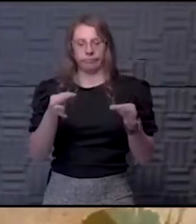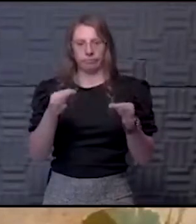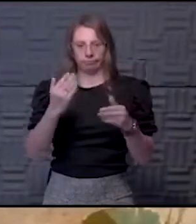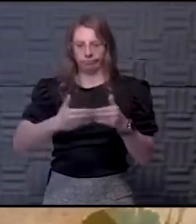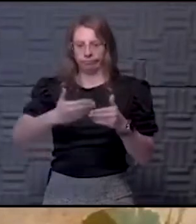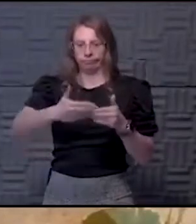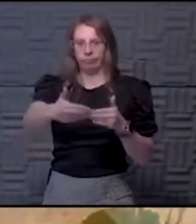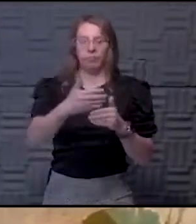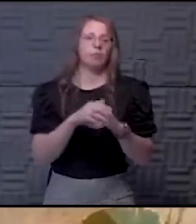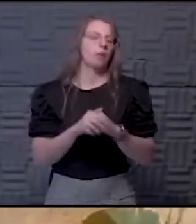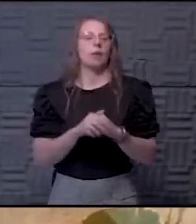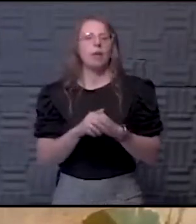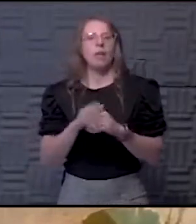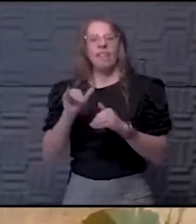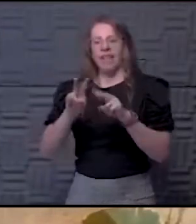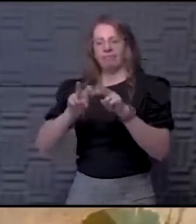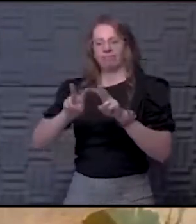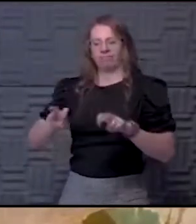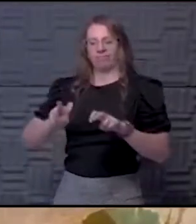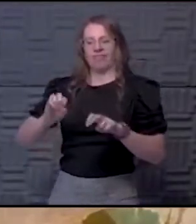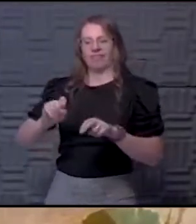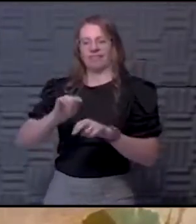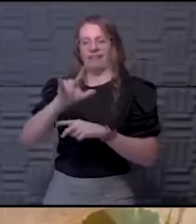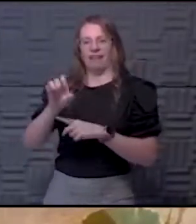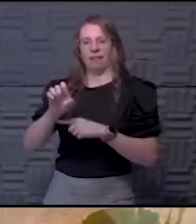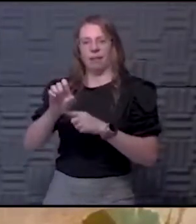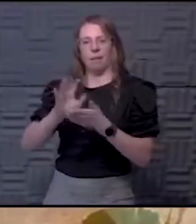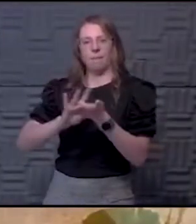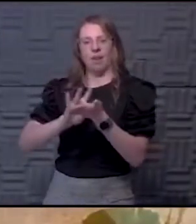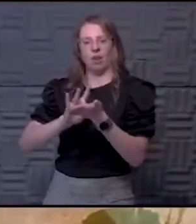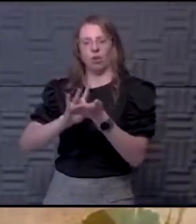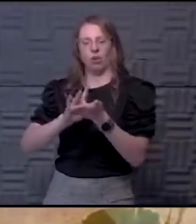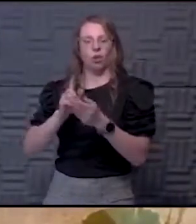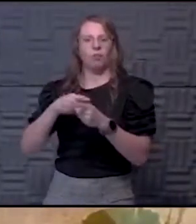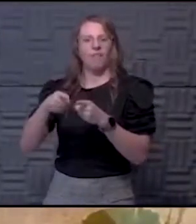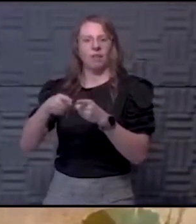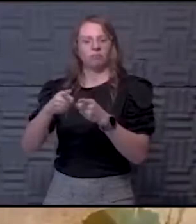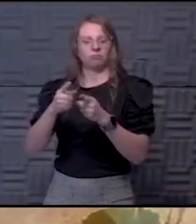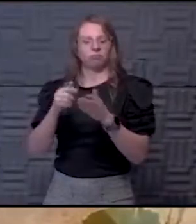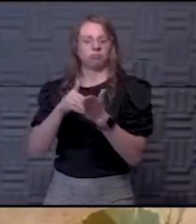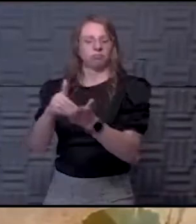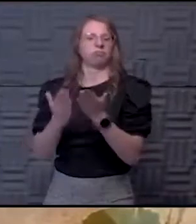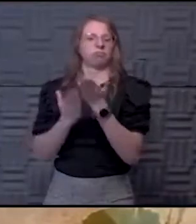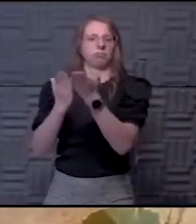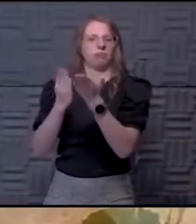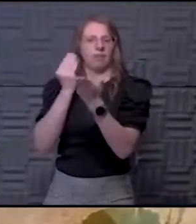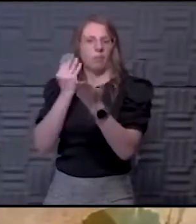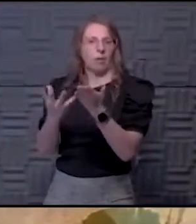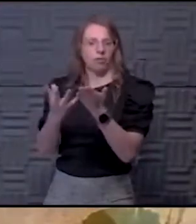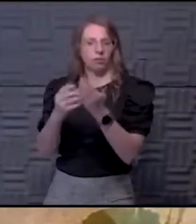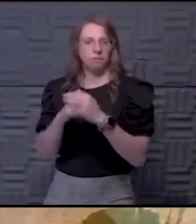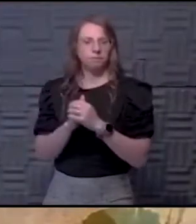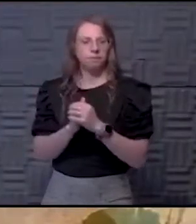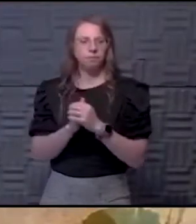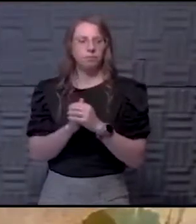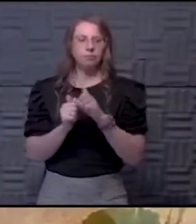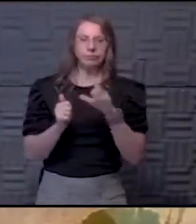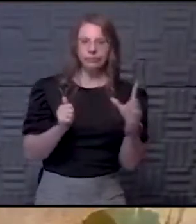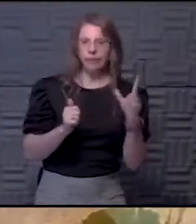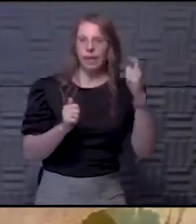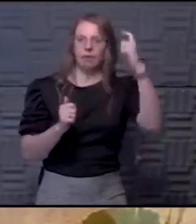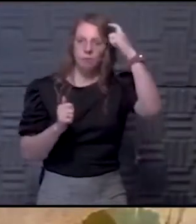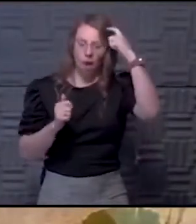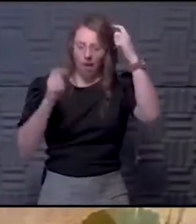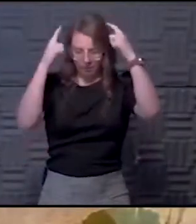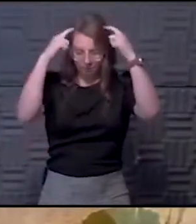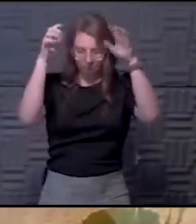be, the analytical style, which is how the medical profession most often presents information. It's very left brain,